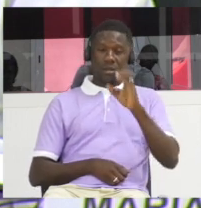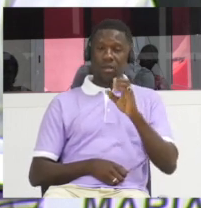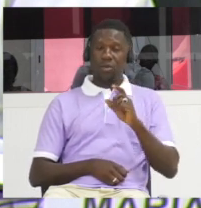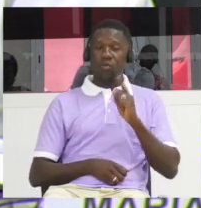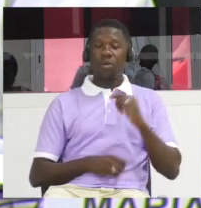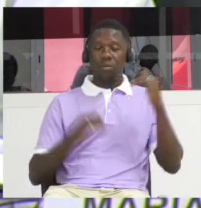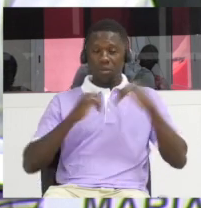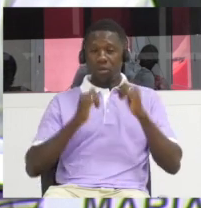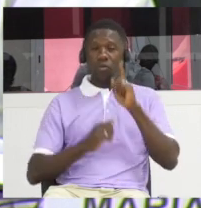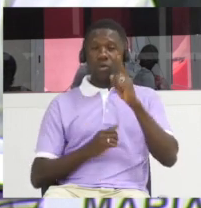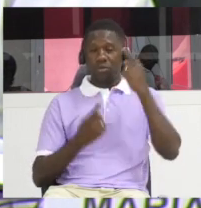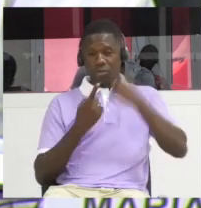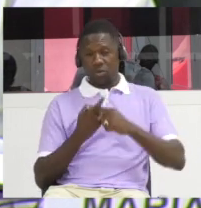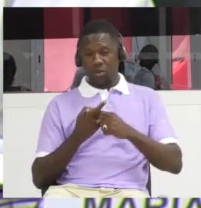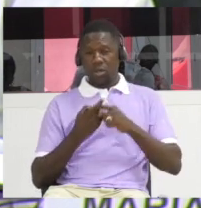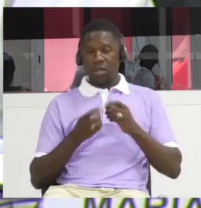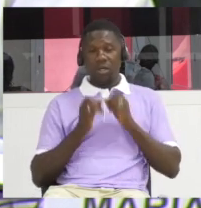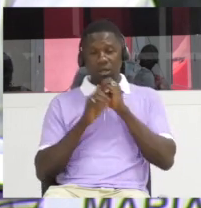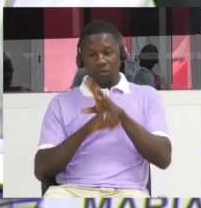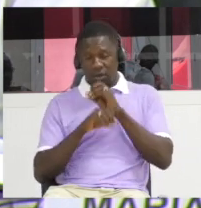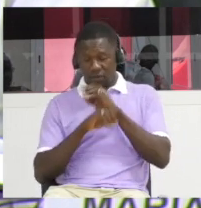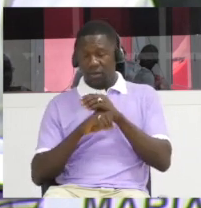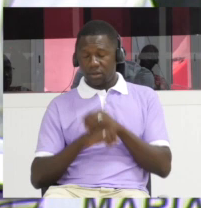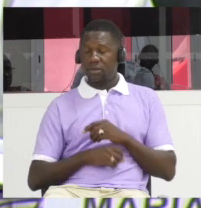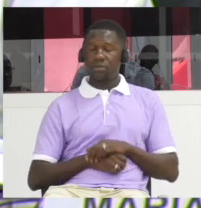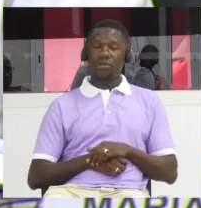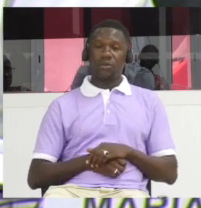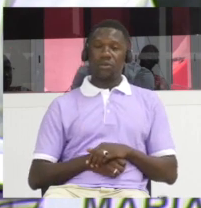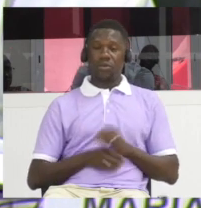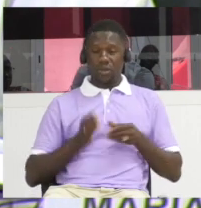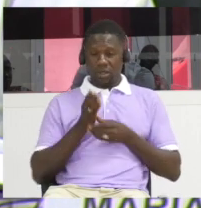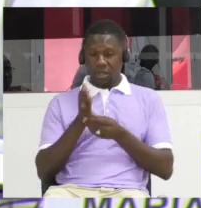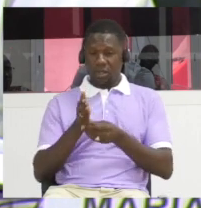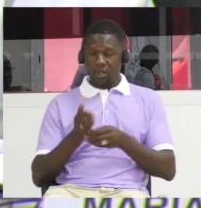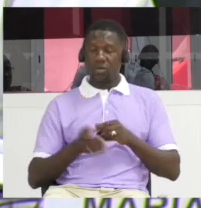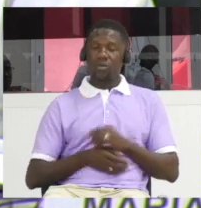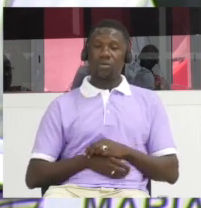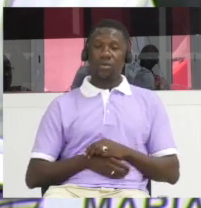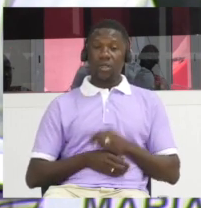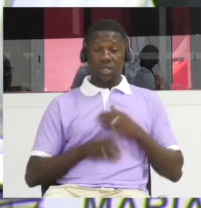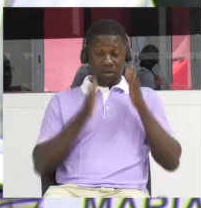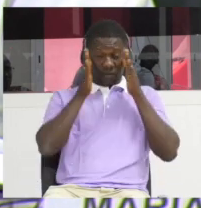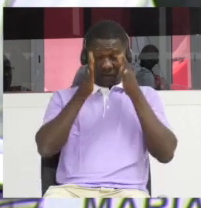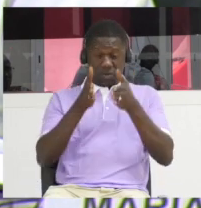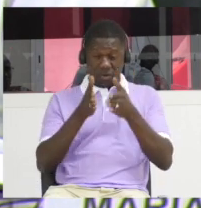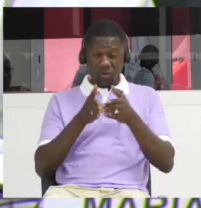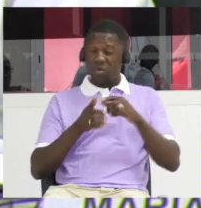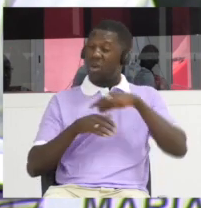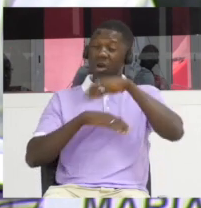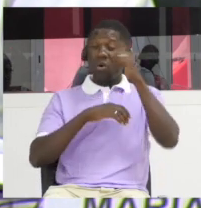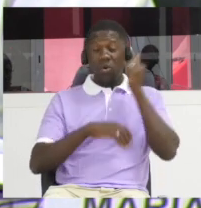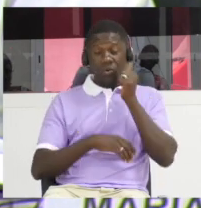security updates from the NSS Director General. His focus was always on the activities of